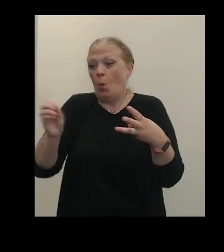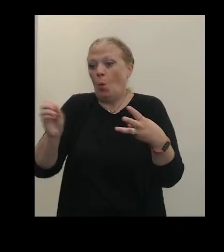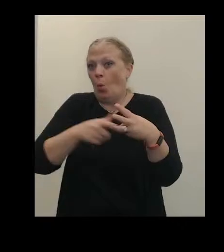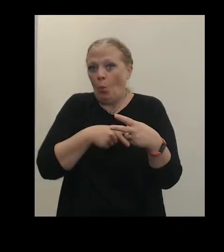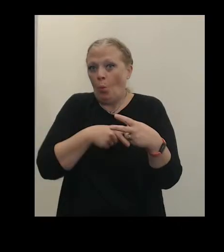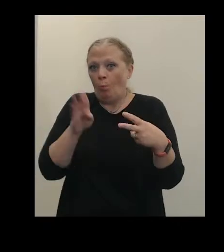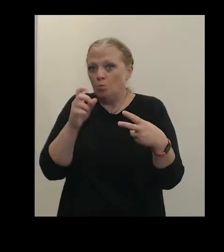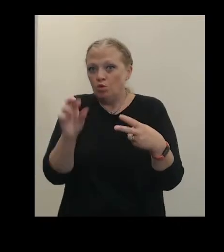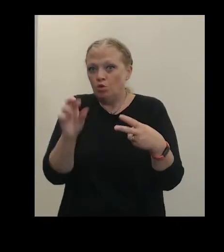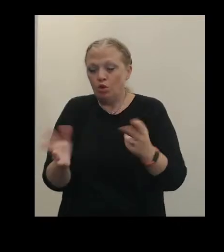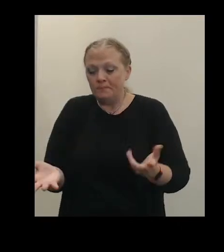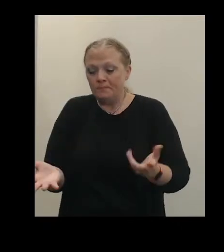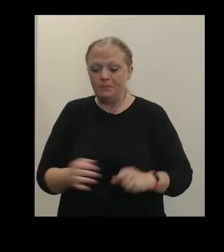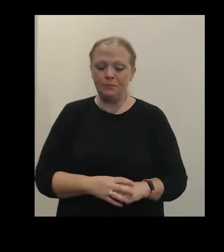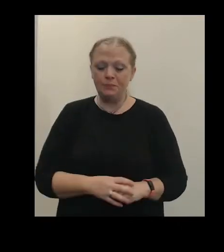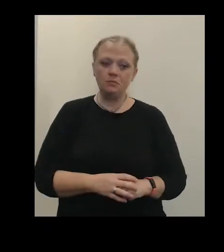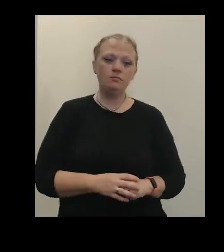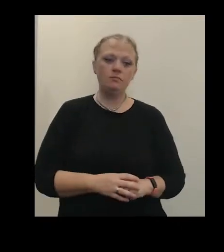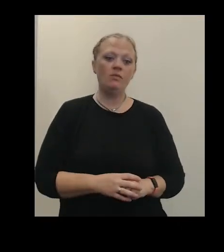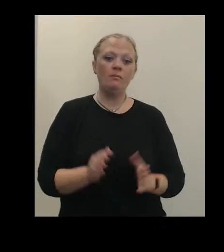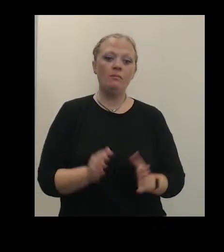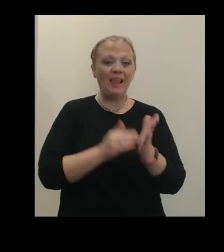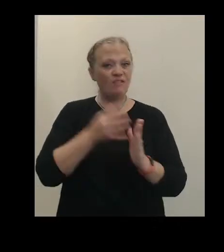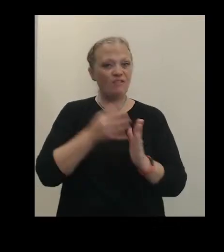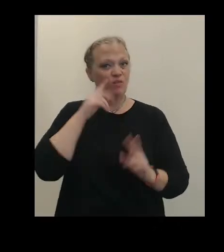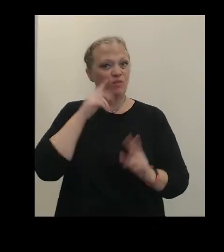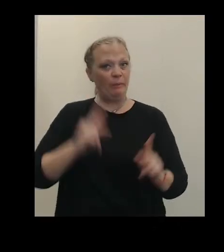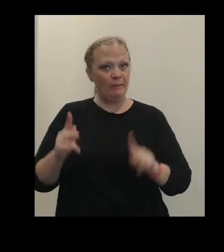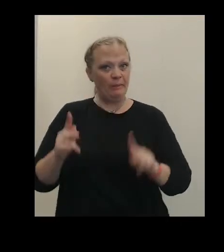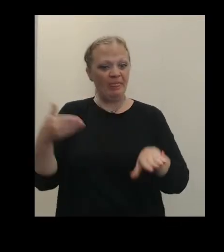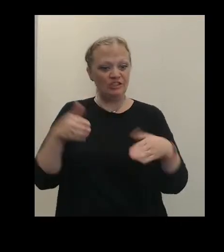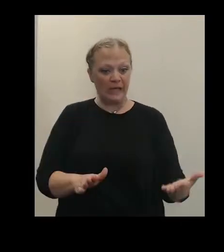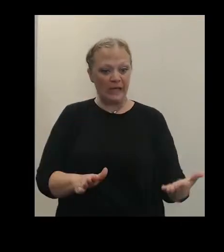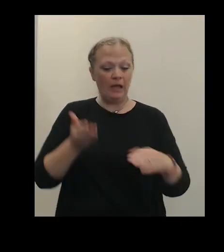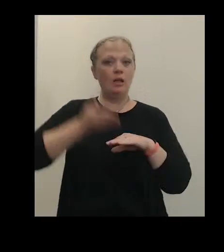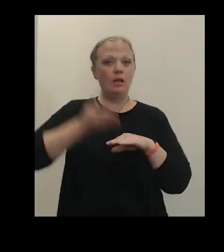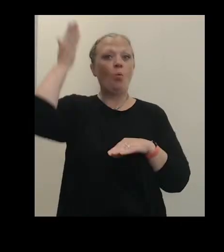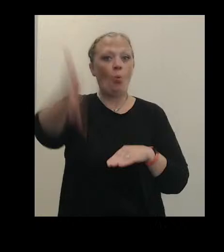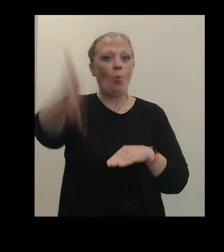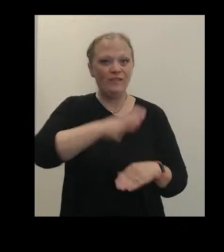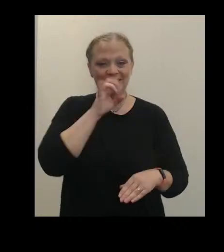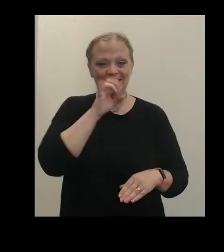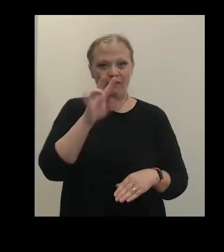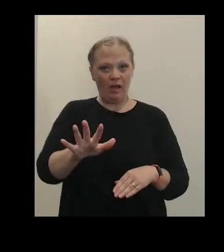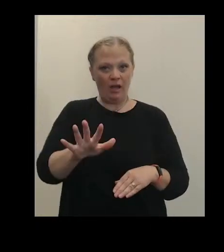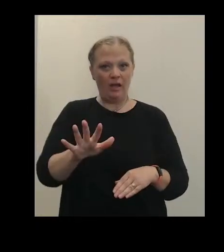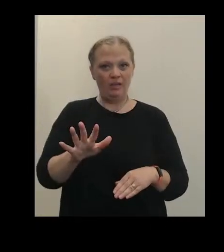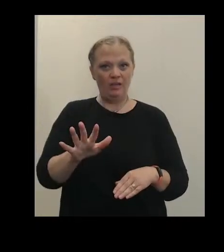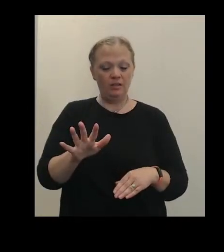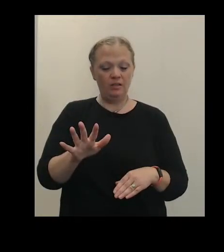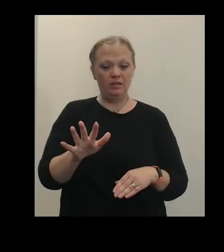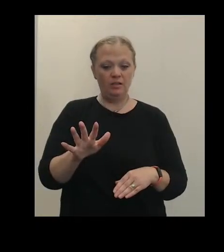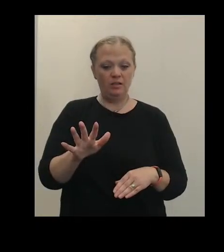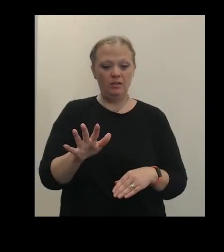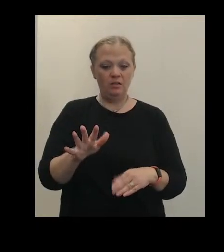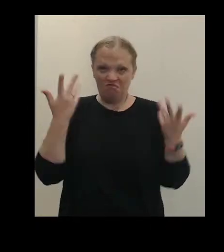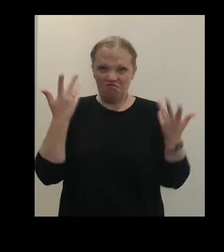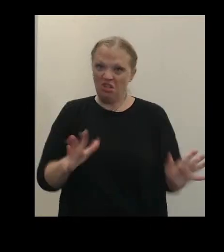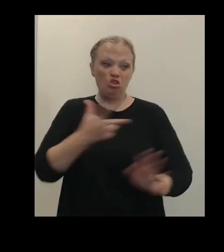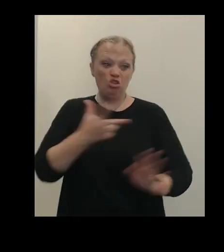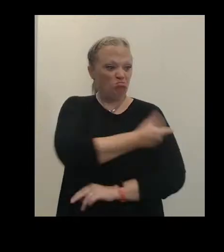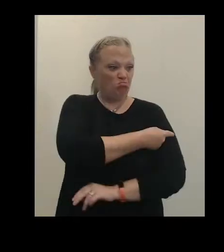and often for those who died that are over the age of 75, they have been fully